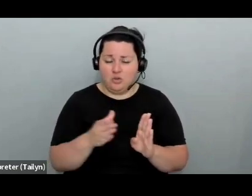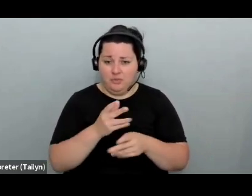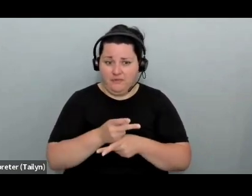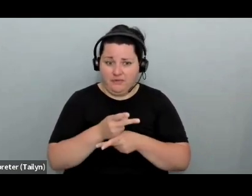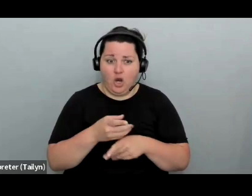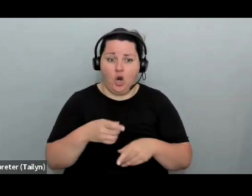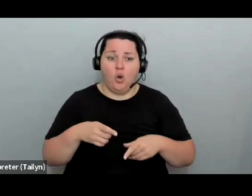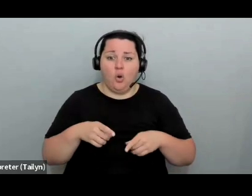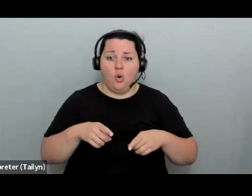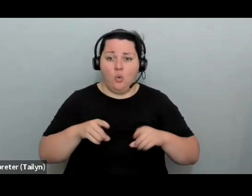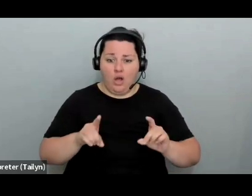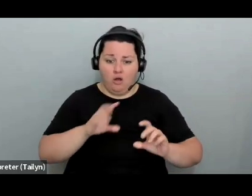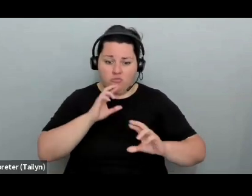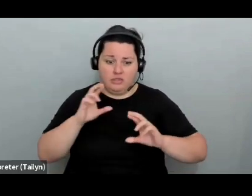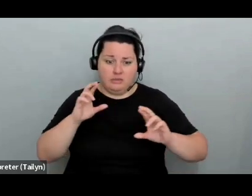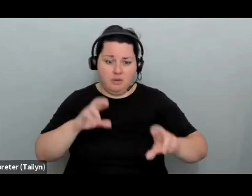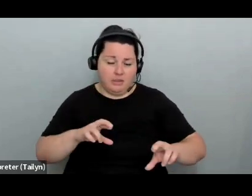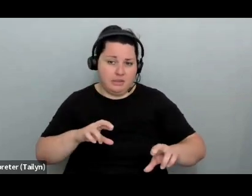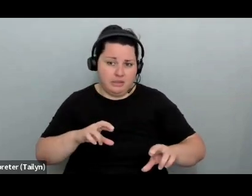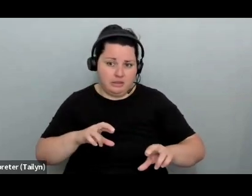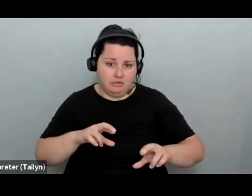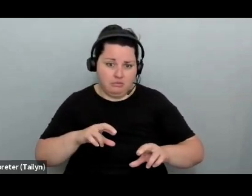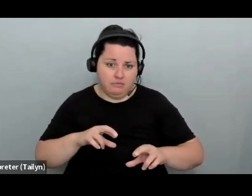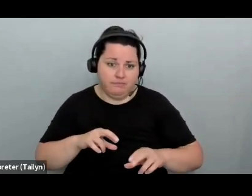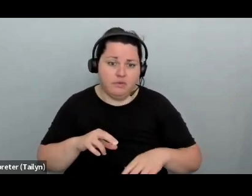we're responding in crisis. And